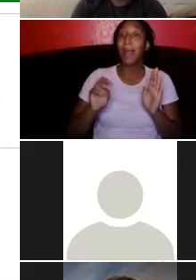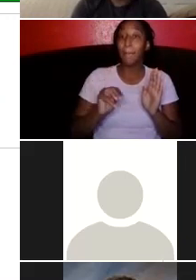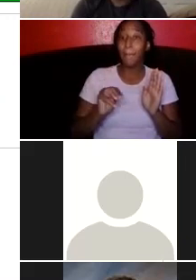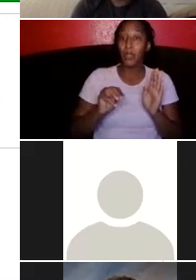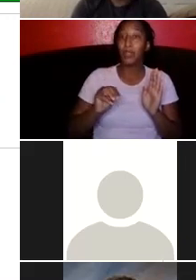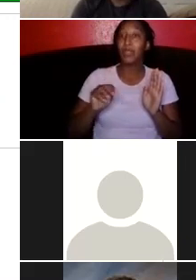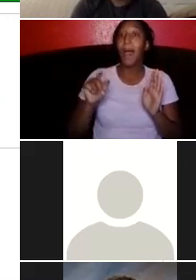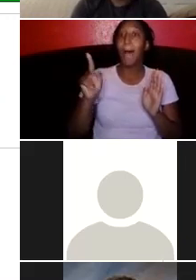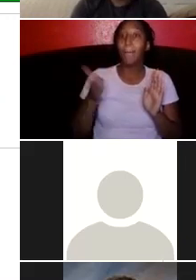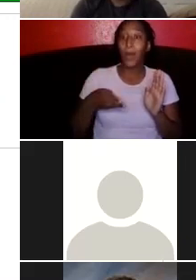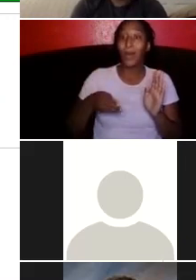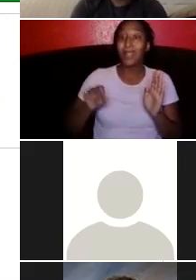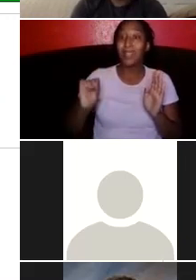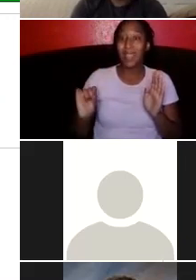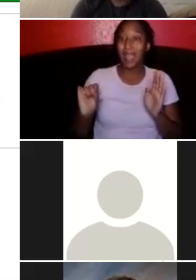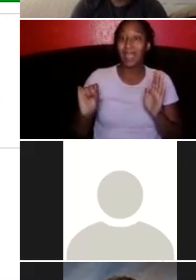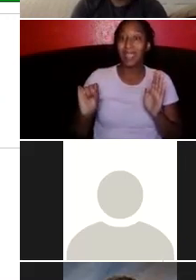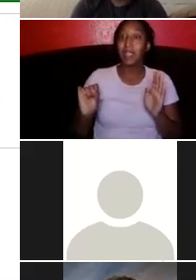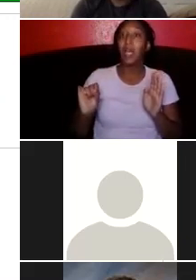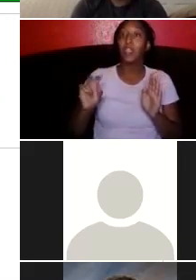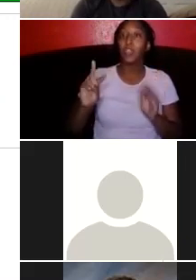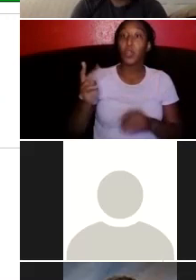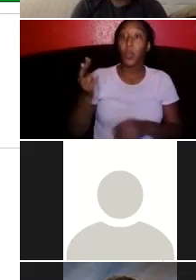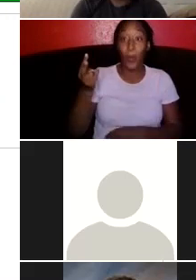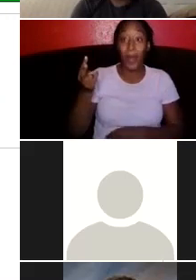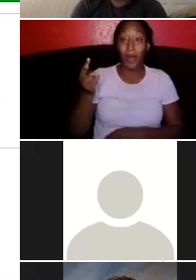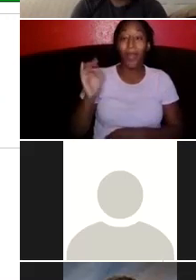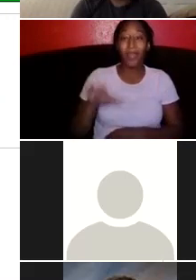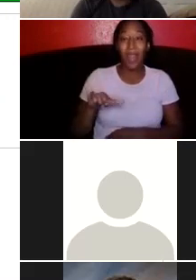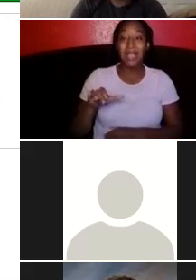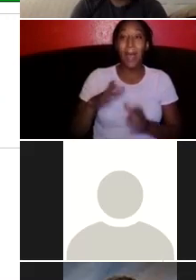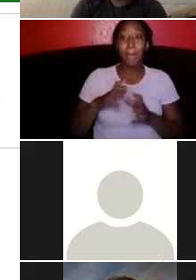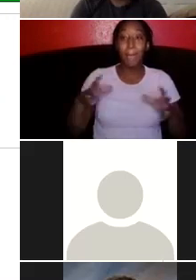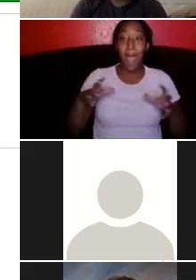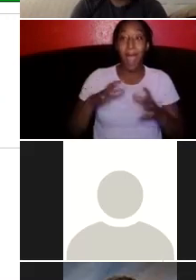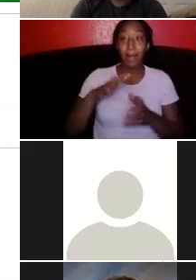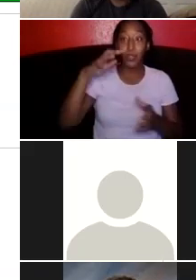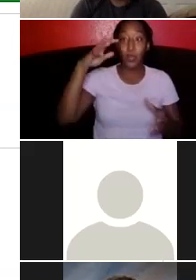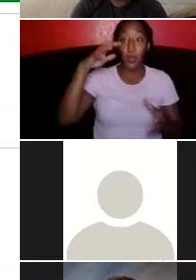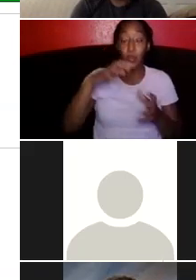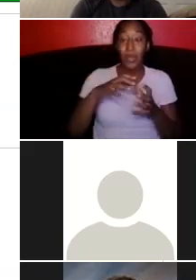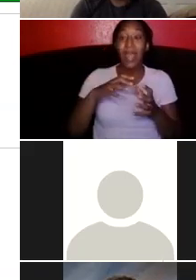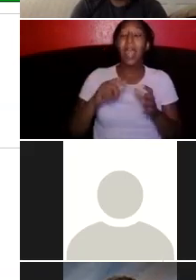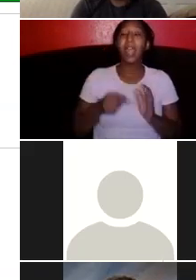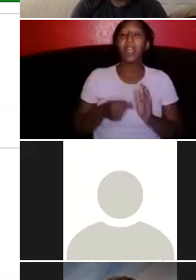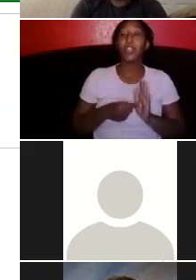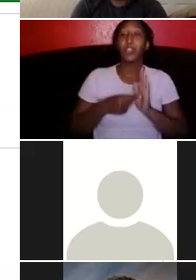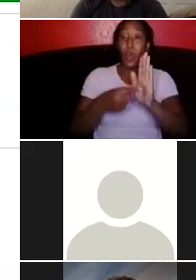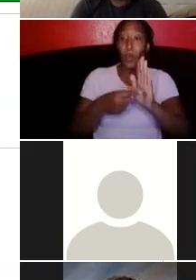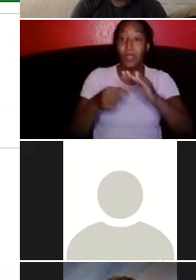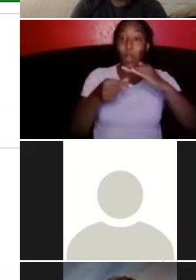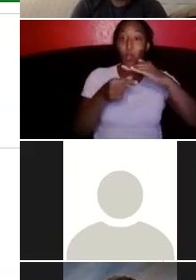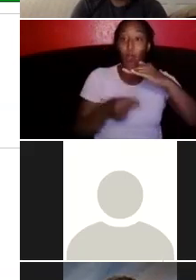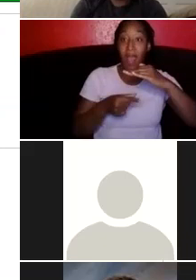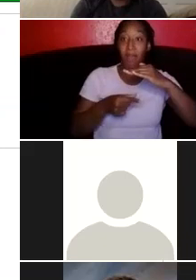is the magnitude, and the negative sign tells us that gravity is pointing what? Down. And that's because we